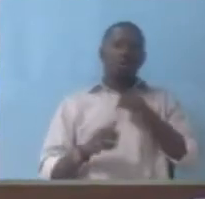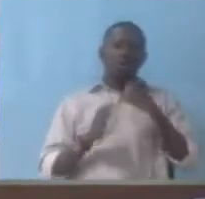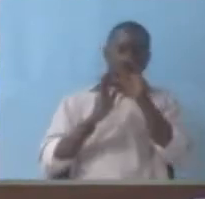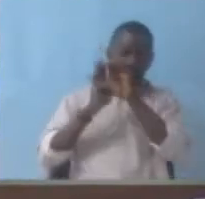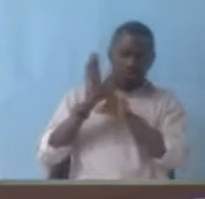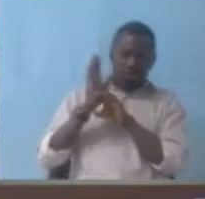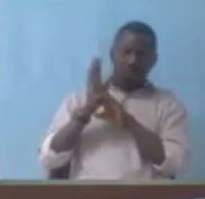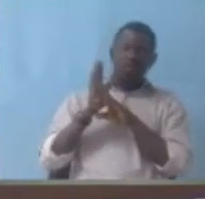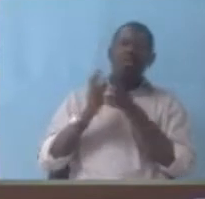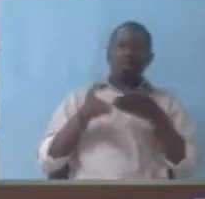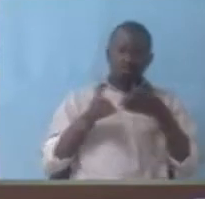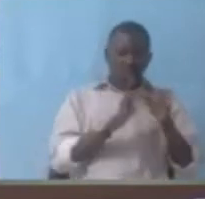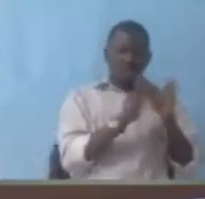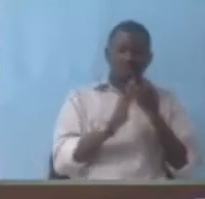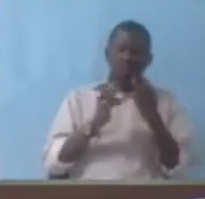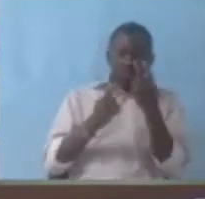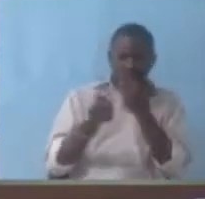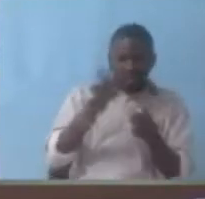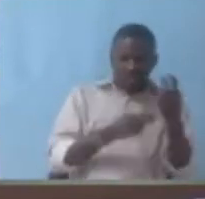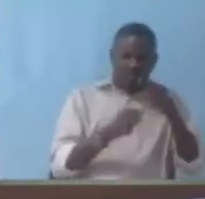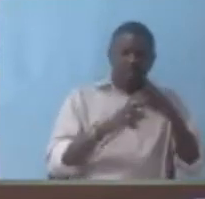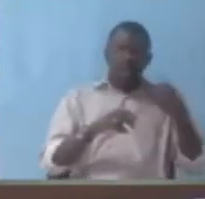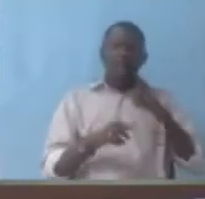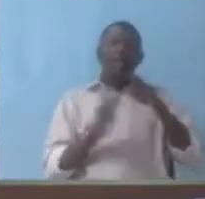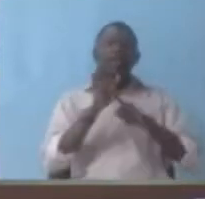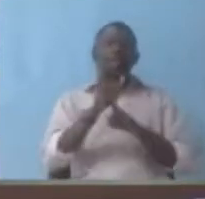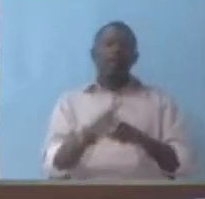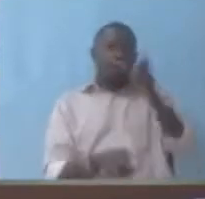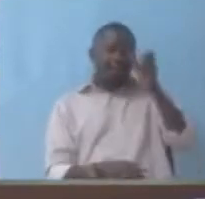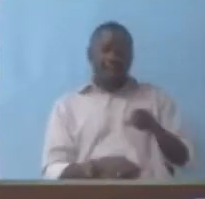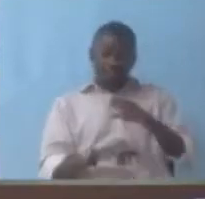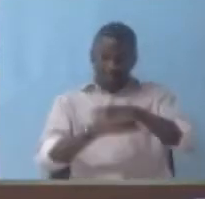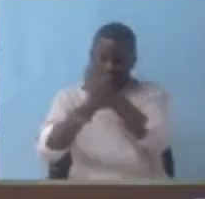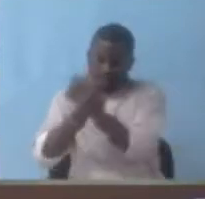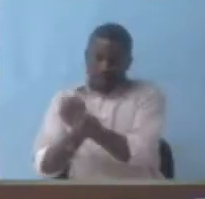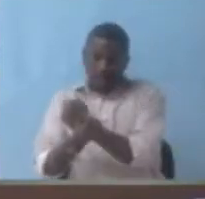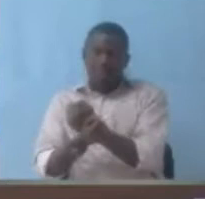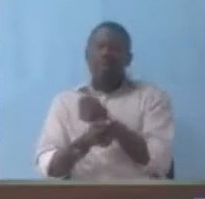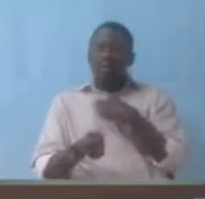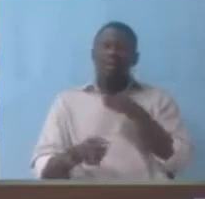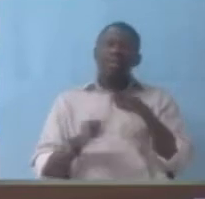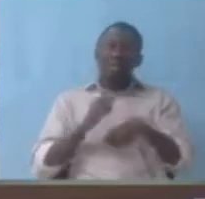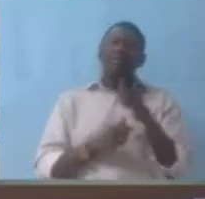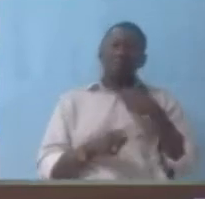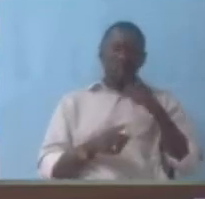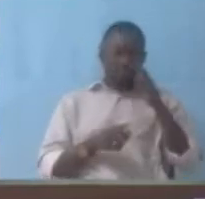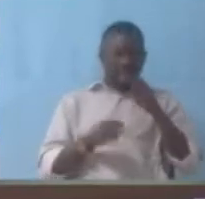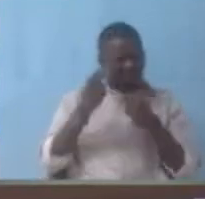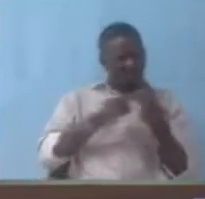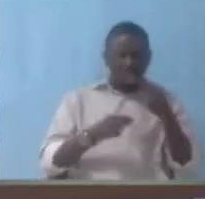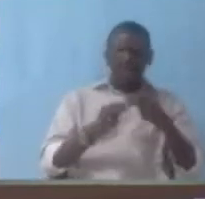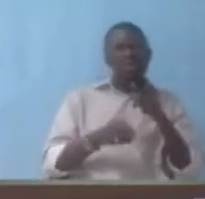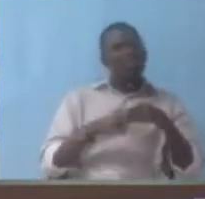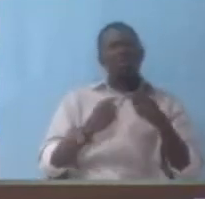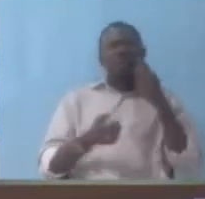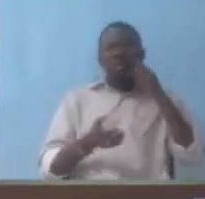review of the detention of persons under states of emergency. Adumotu monte lasarto lukono. Nyimbije lako senka njubero